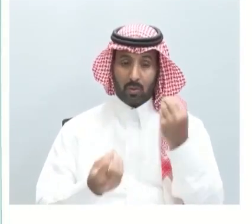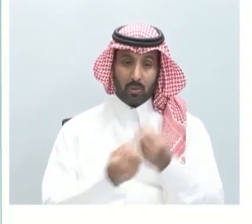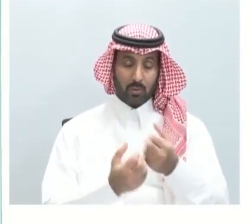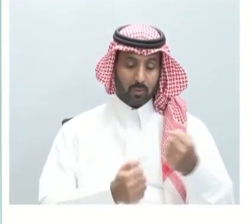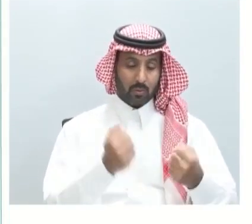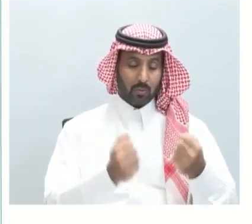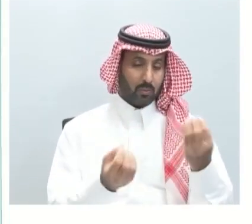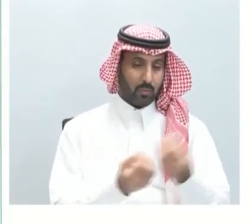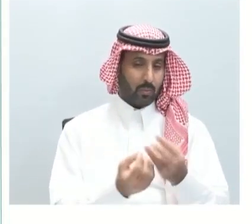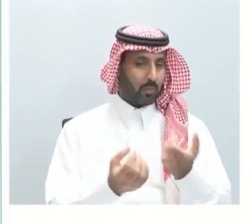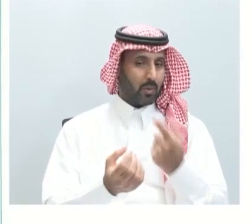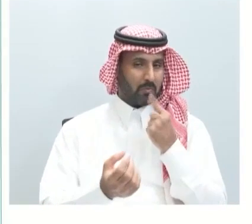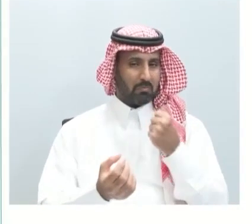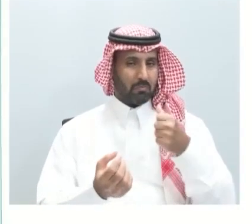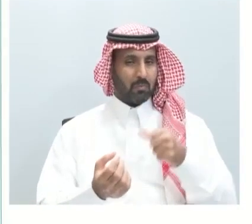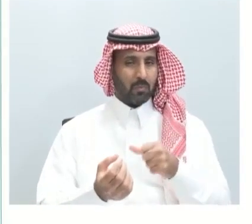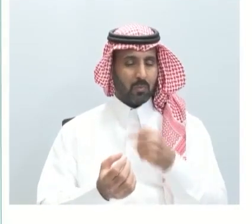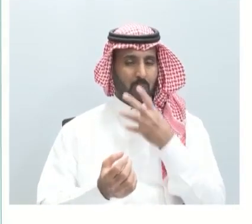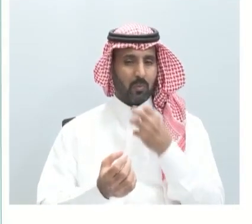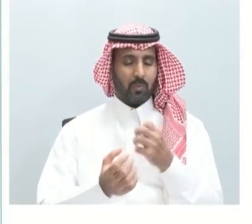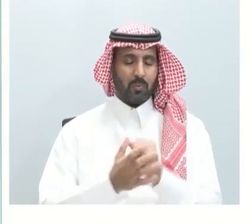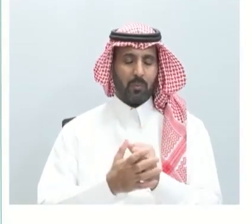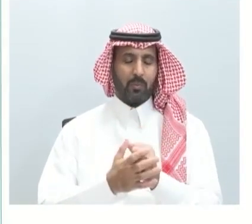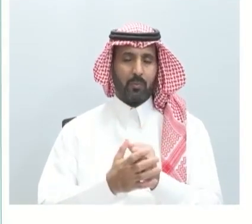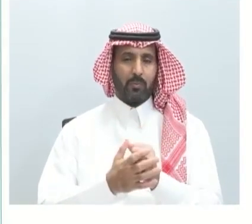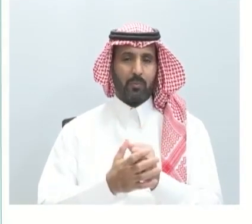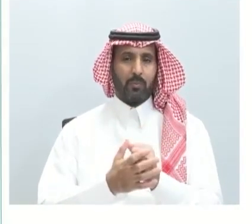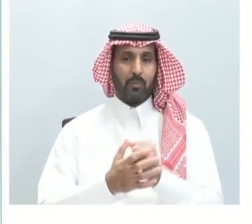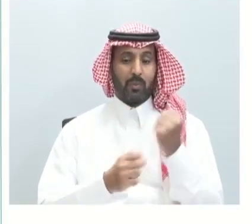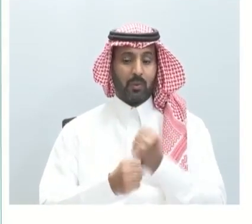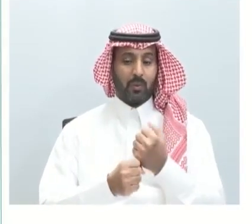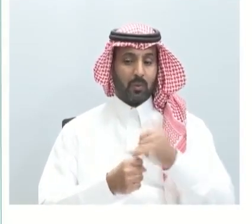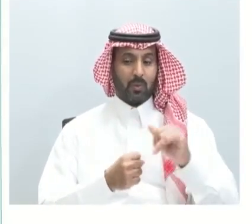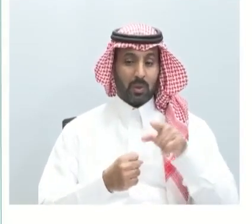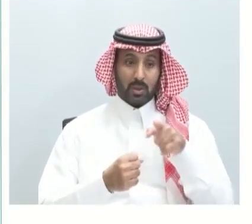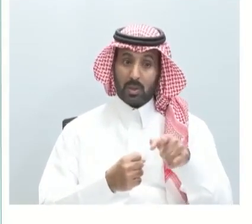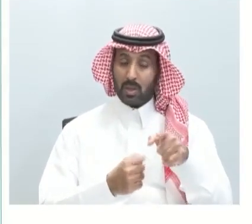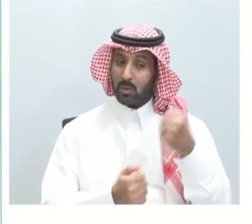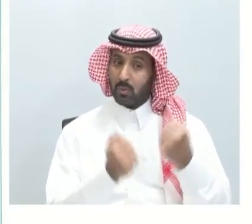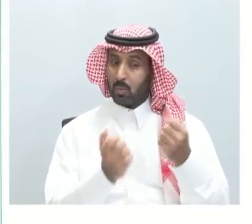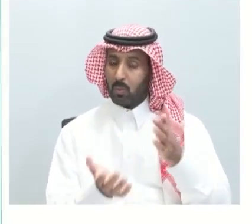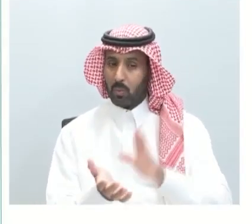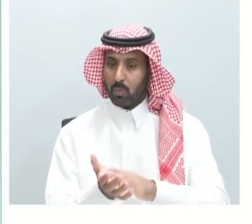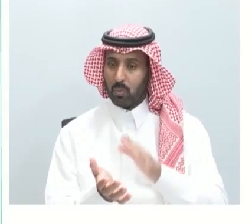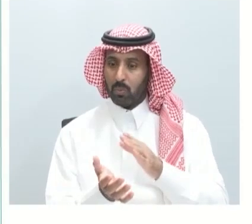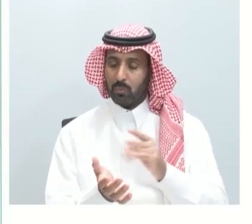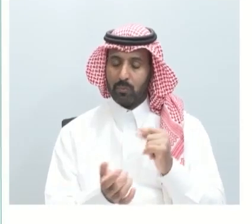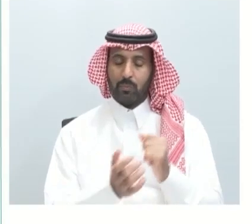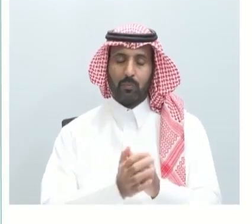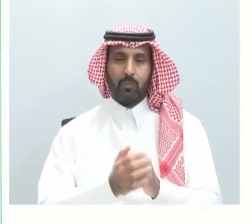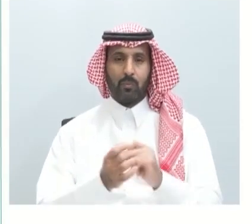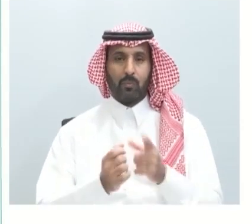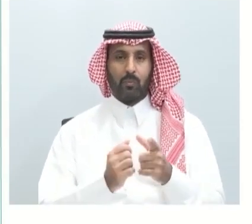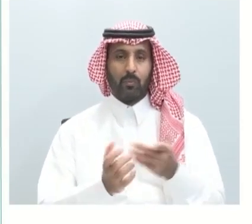you like driving with him? And the adverb here is dangerously. Why don't you